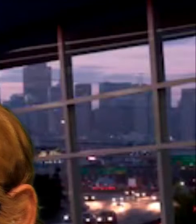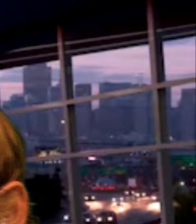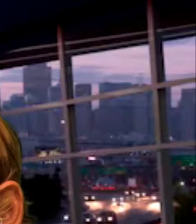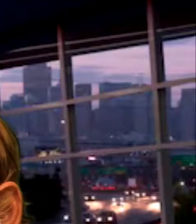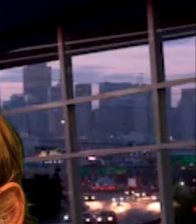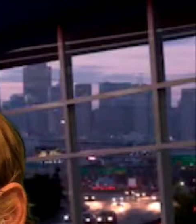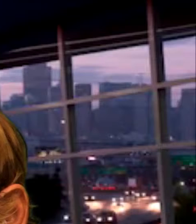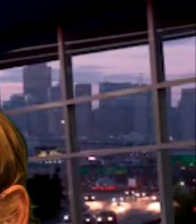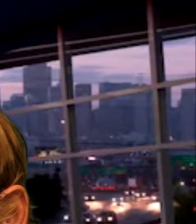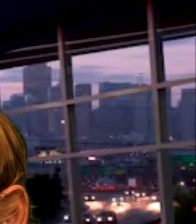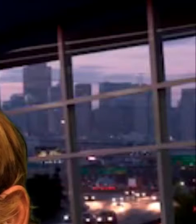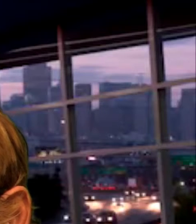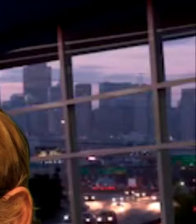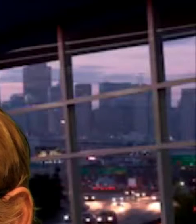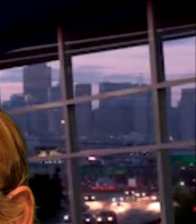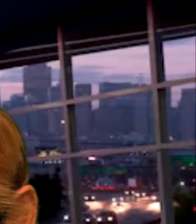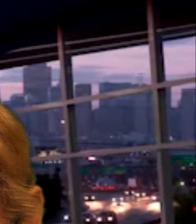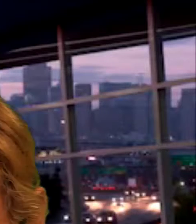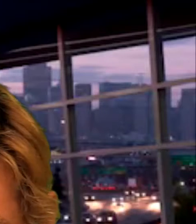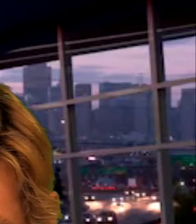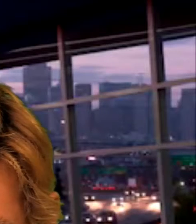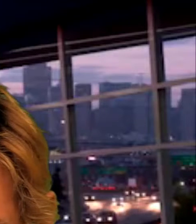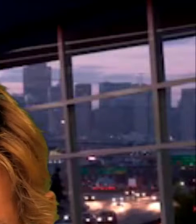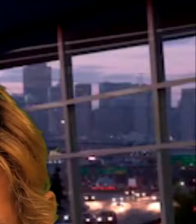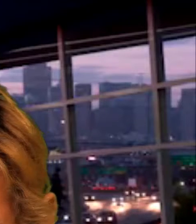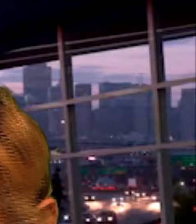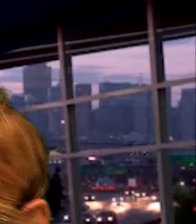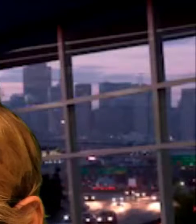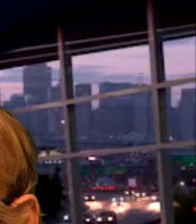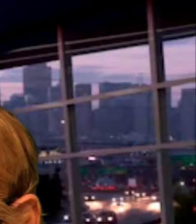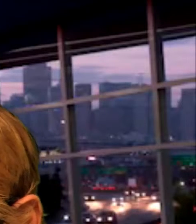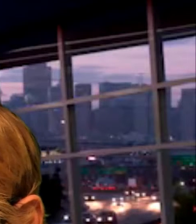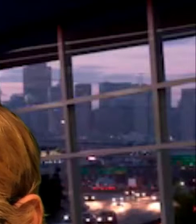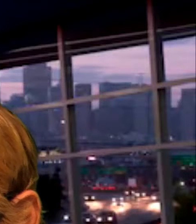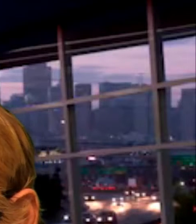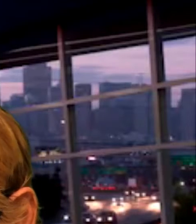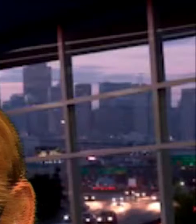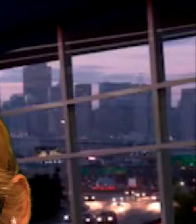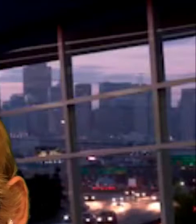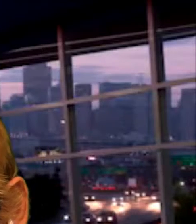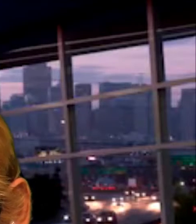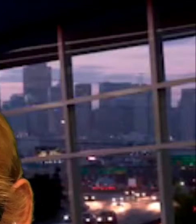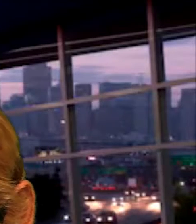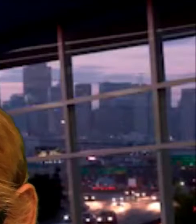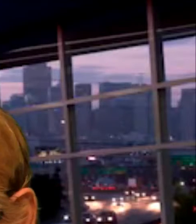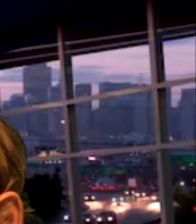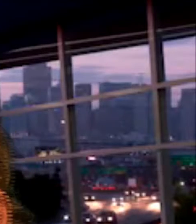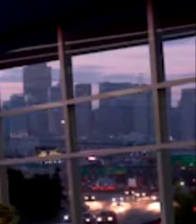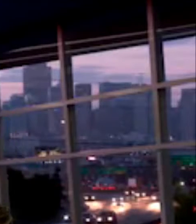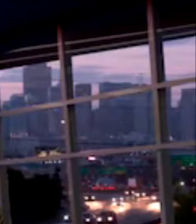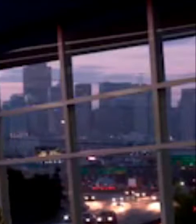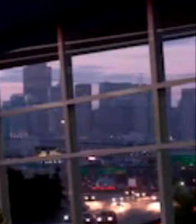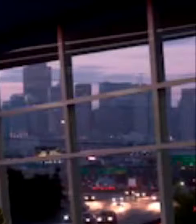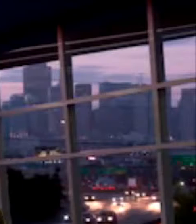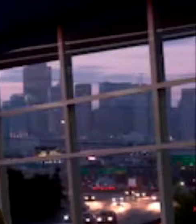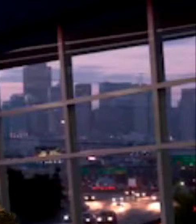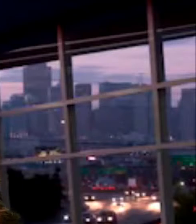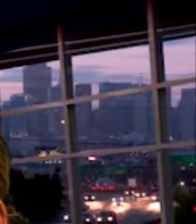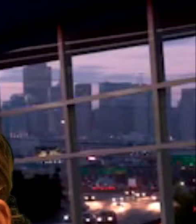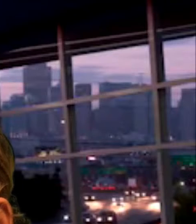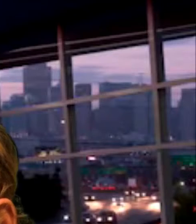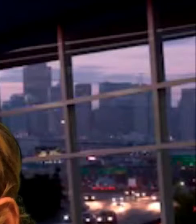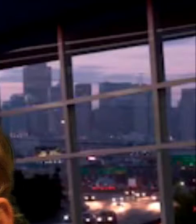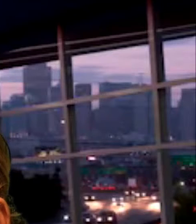supposed to do. We shall see on vaccine distribution of how it all shakes out, because I, for one, and